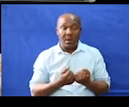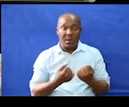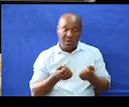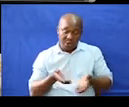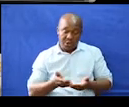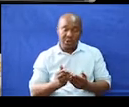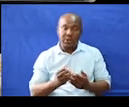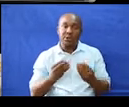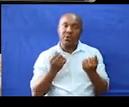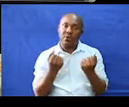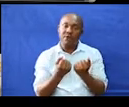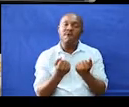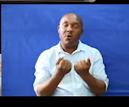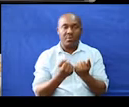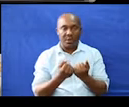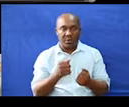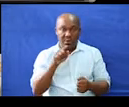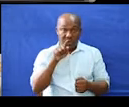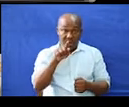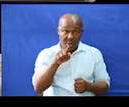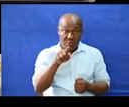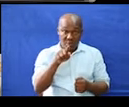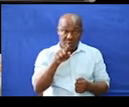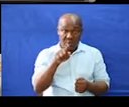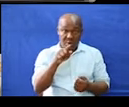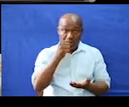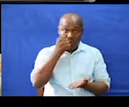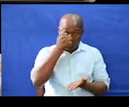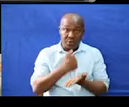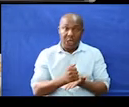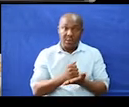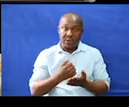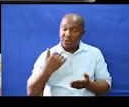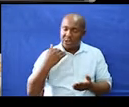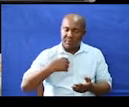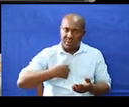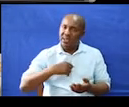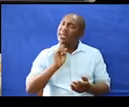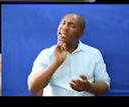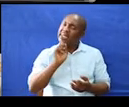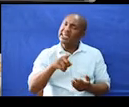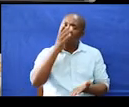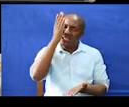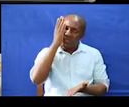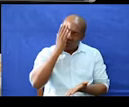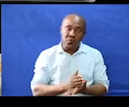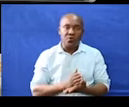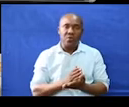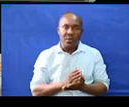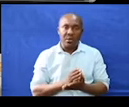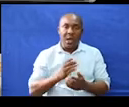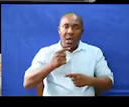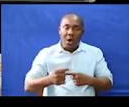you to judge and tell me, is it true that the continuation of stretching